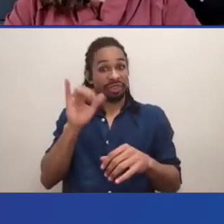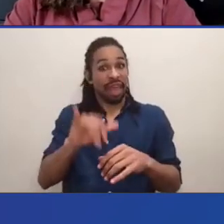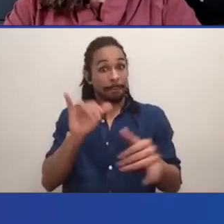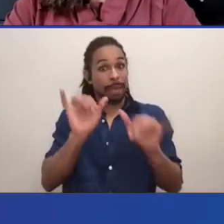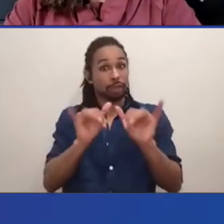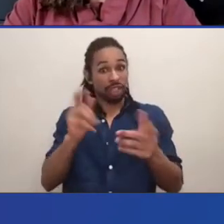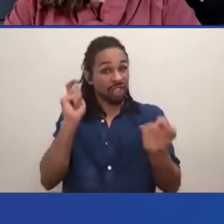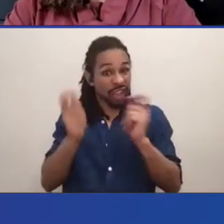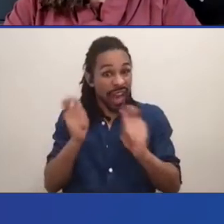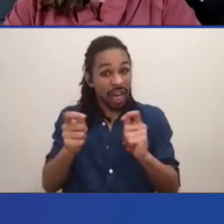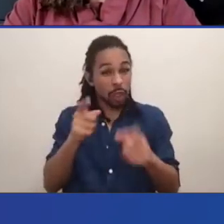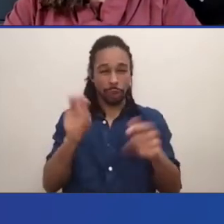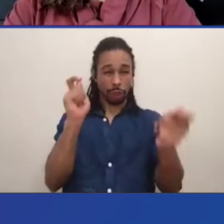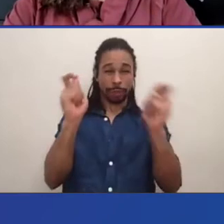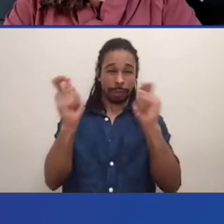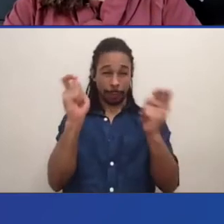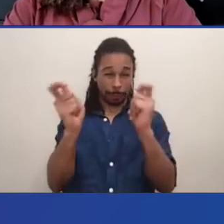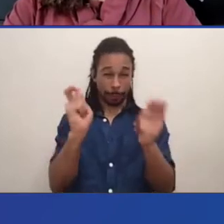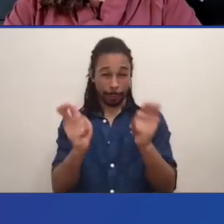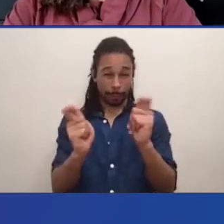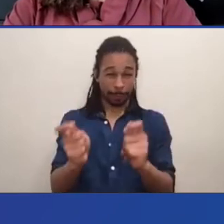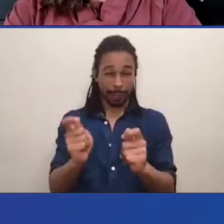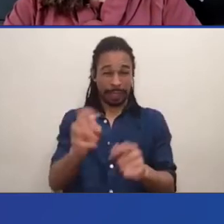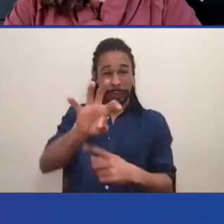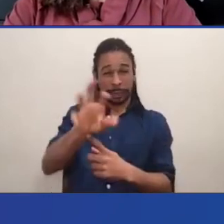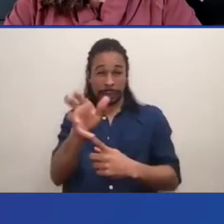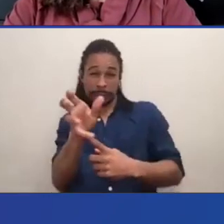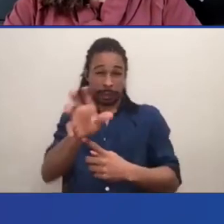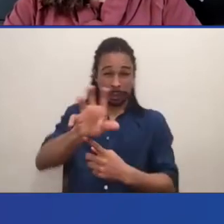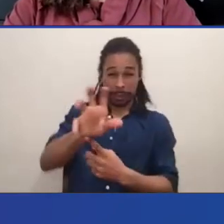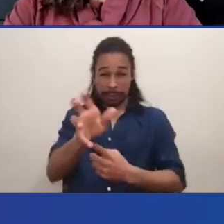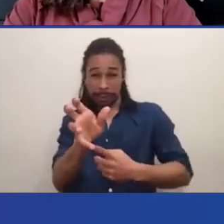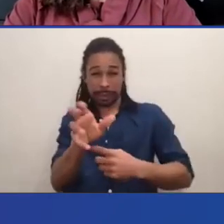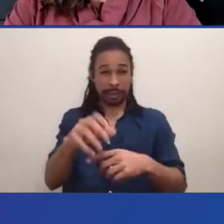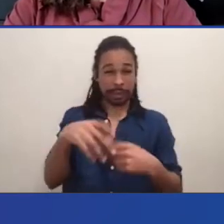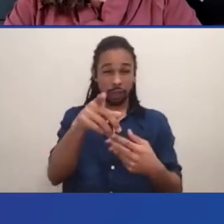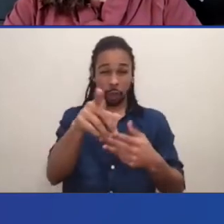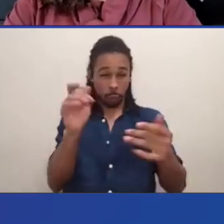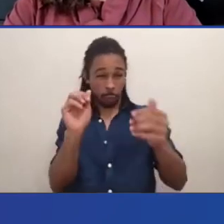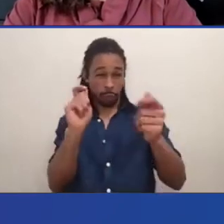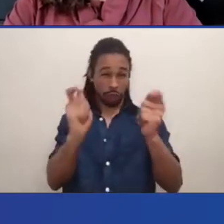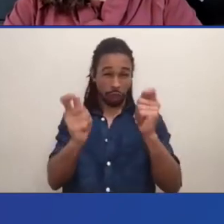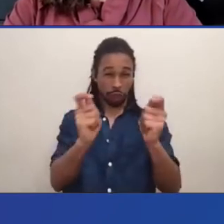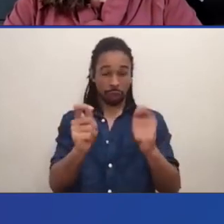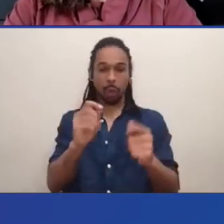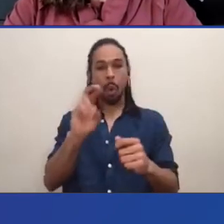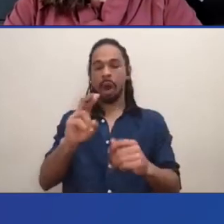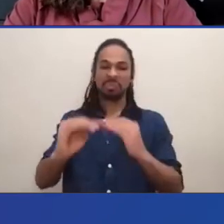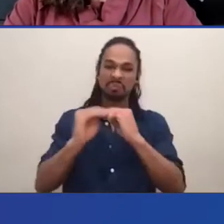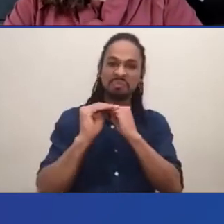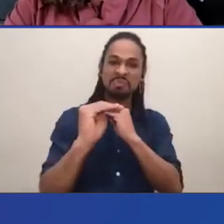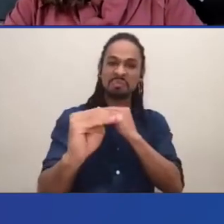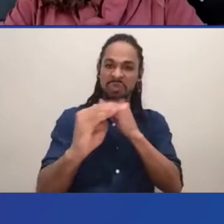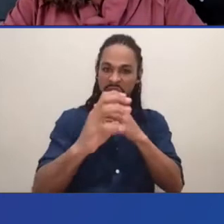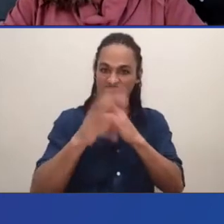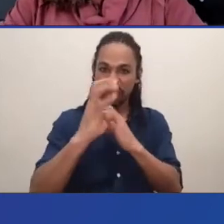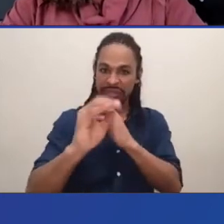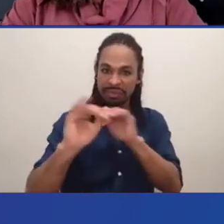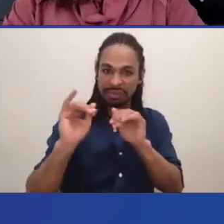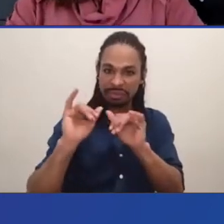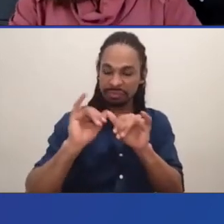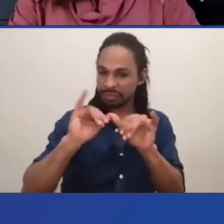of tuning tools do you have to make sure that that monitor is also right with you?